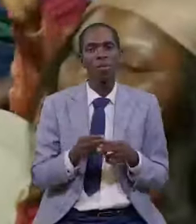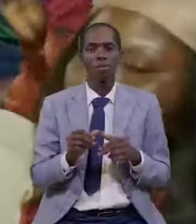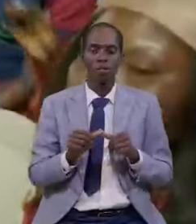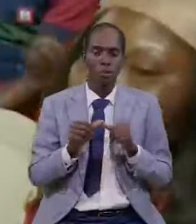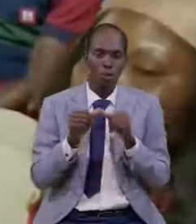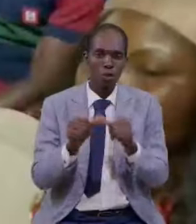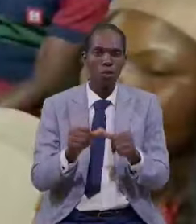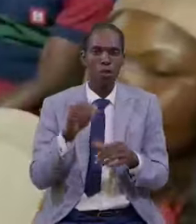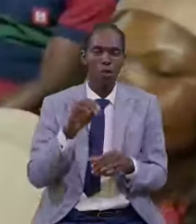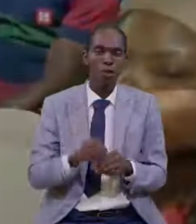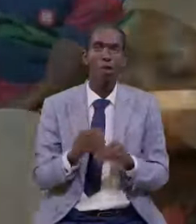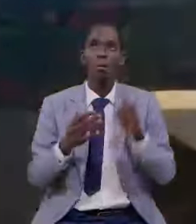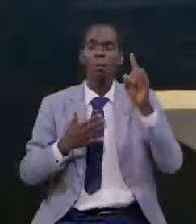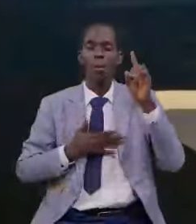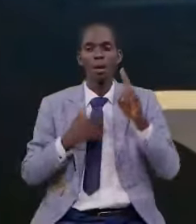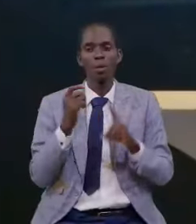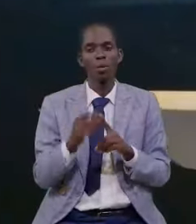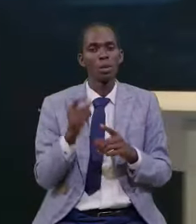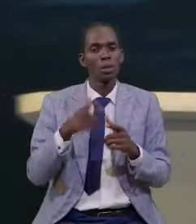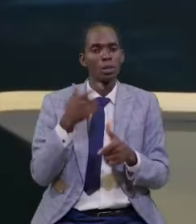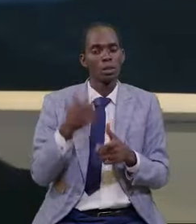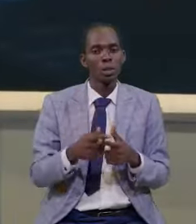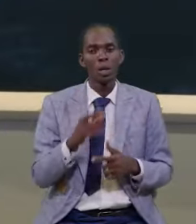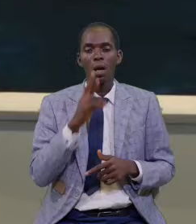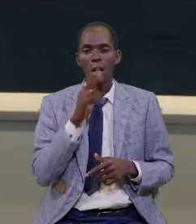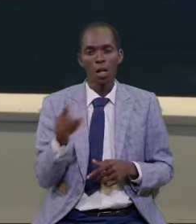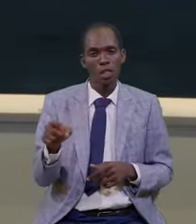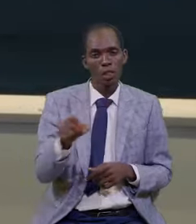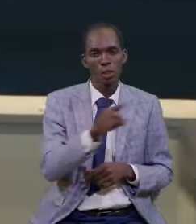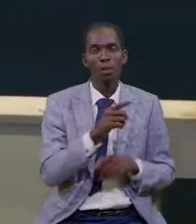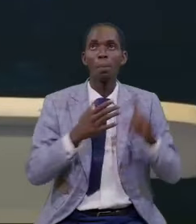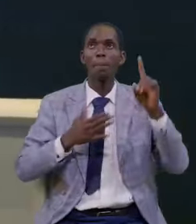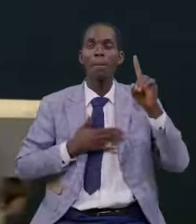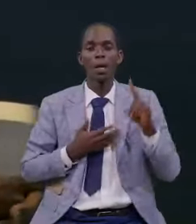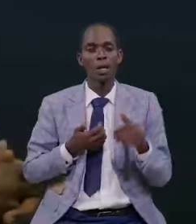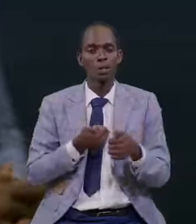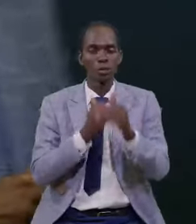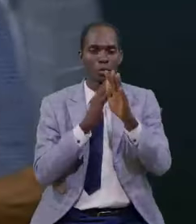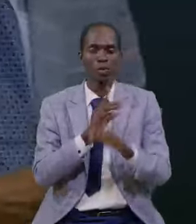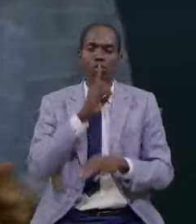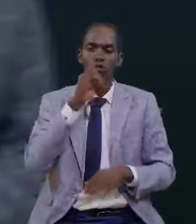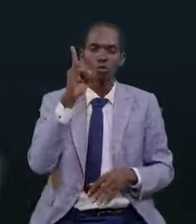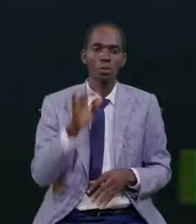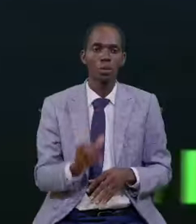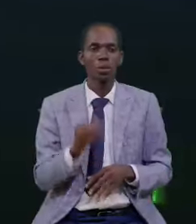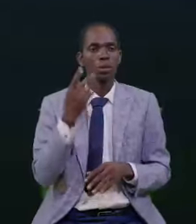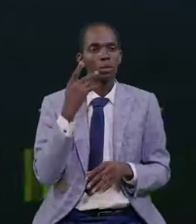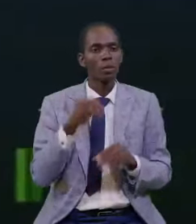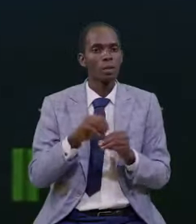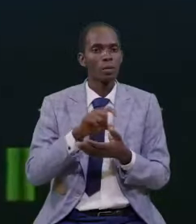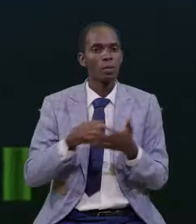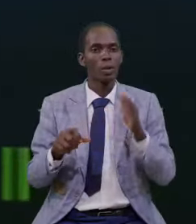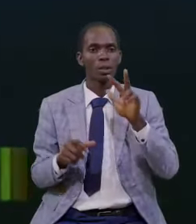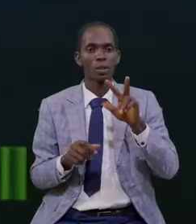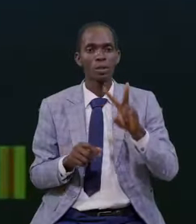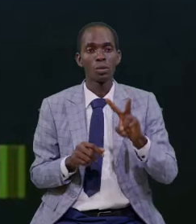word, then are ye my disciples. Indeed, look at verse 32. In verse 32, and ye shall